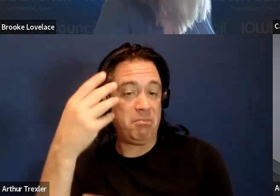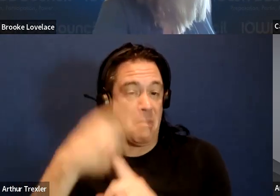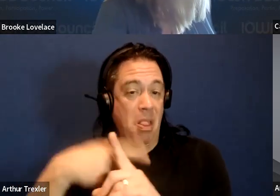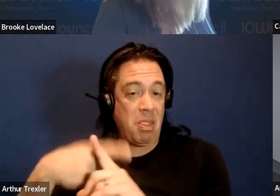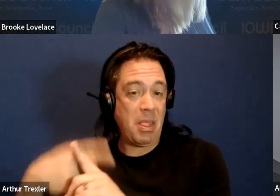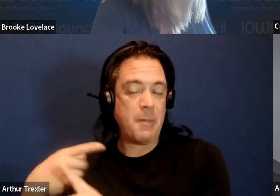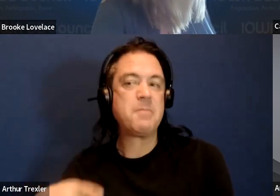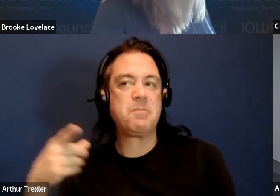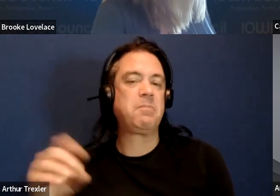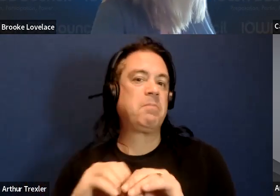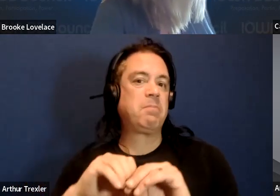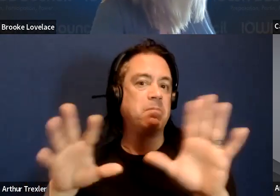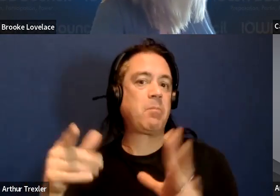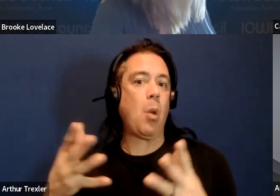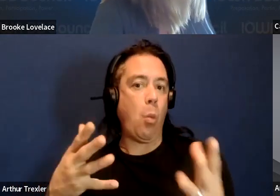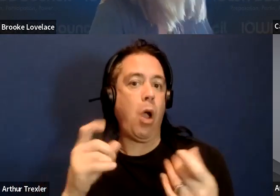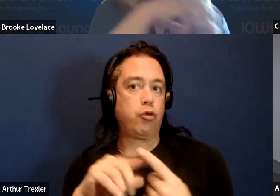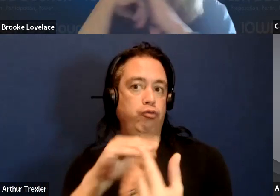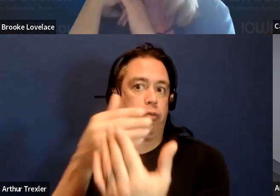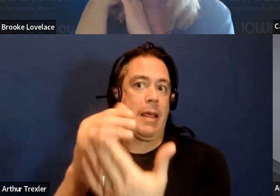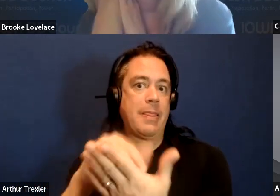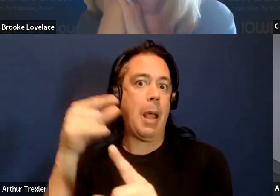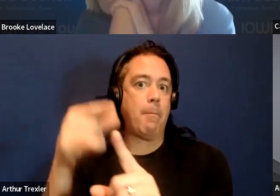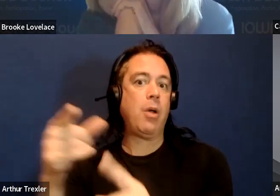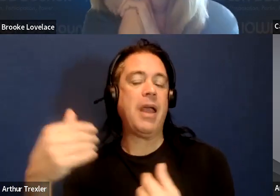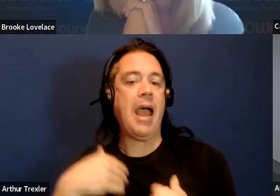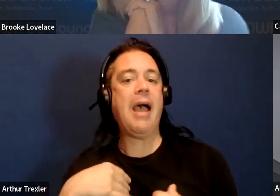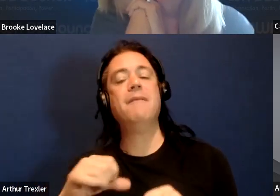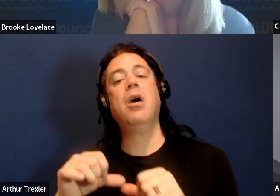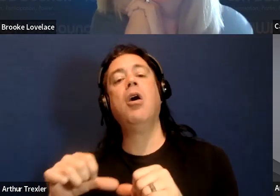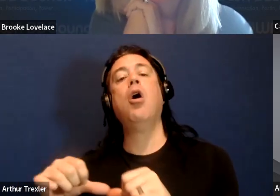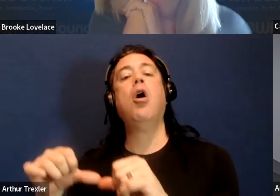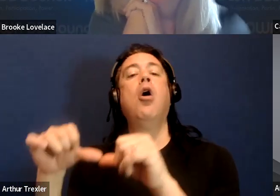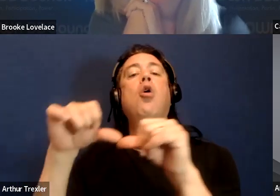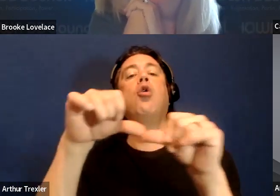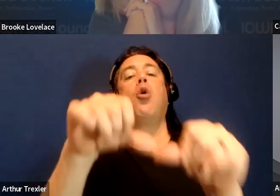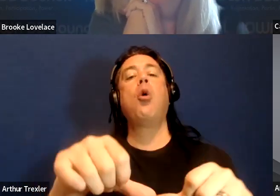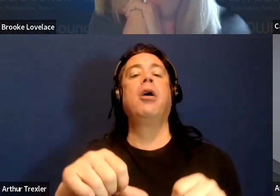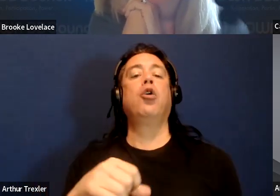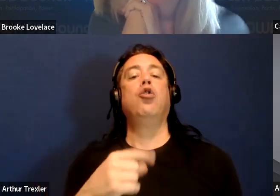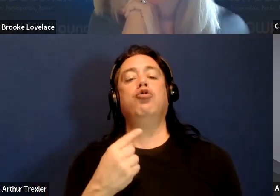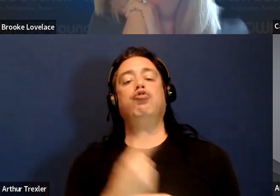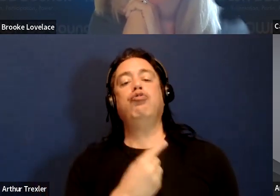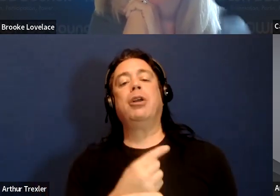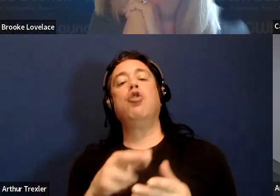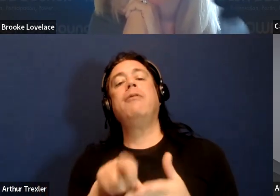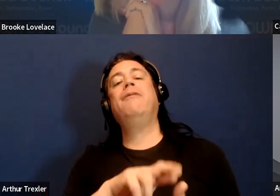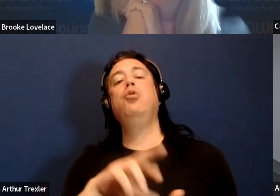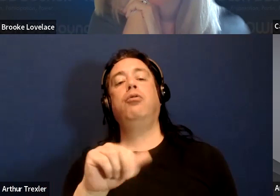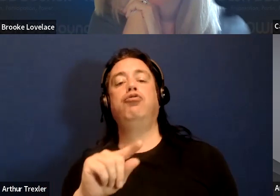They've been pretty clear that they want to get to that point where they have an ongoing regular review of rates